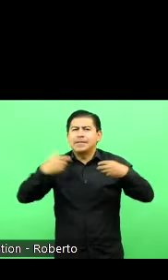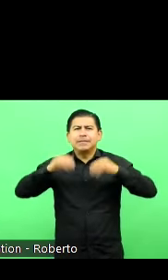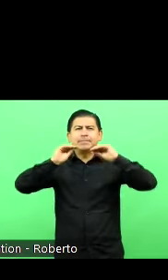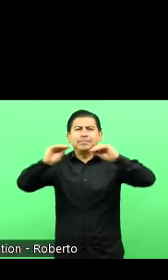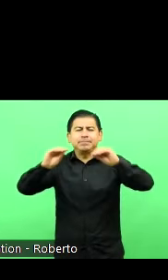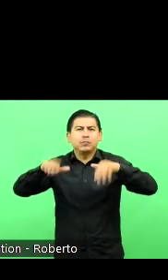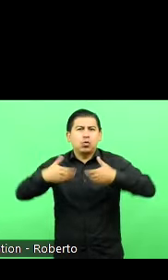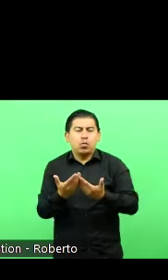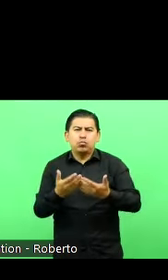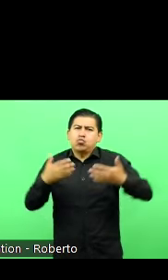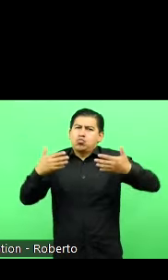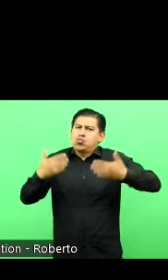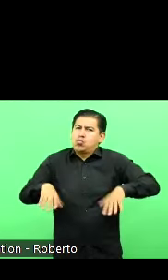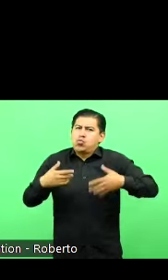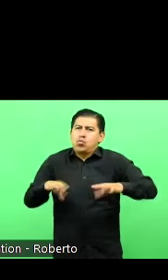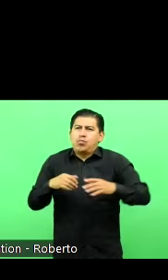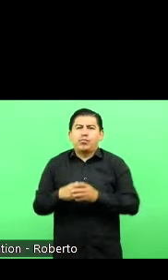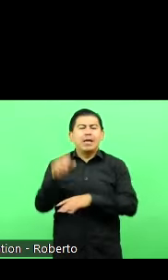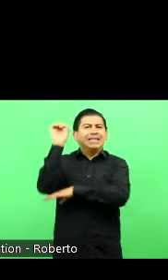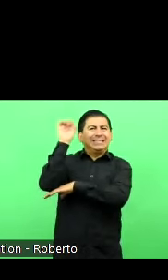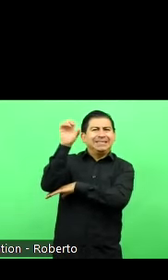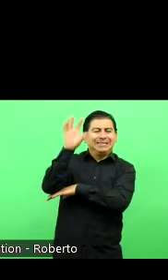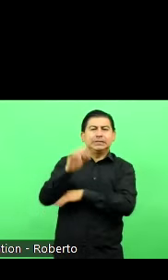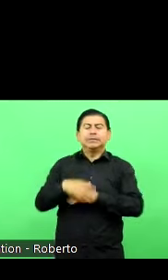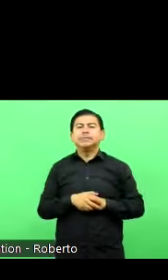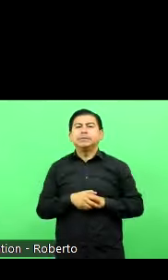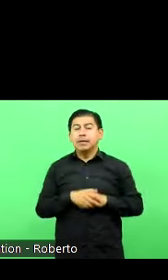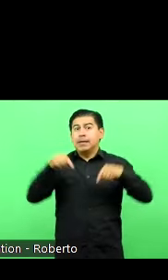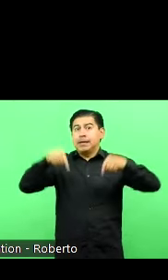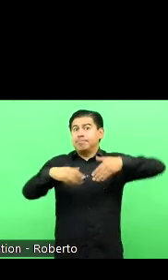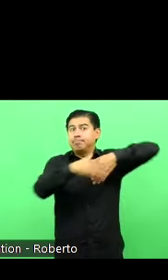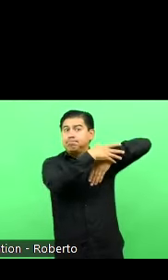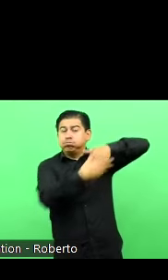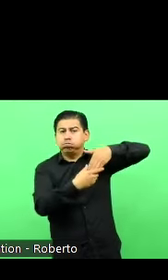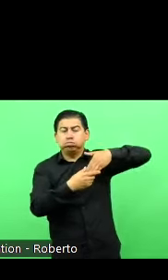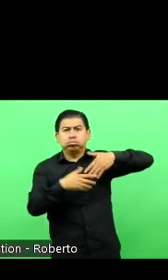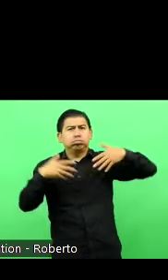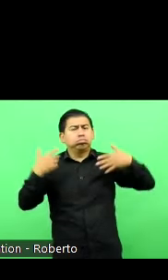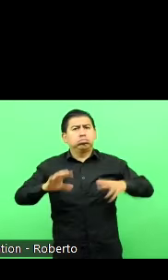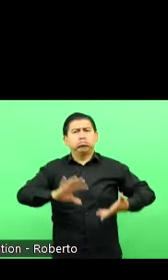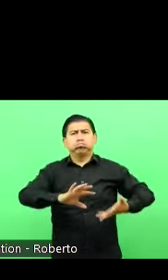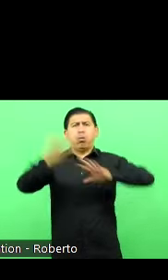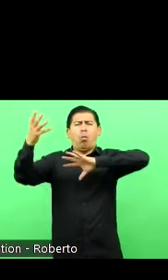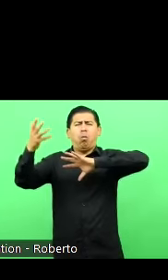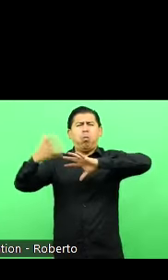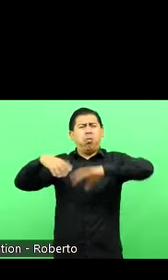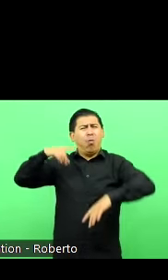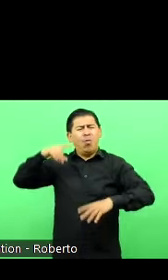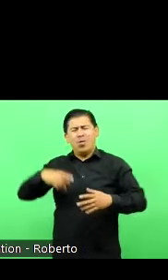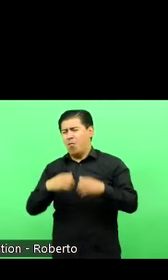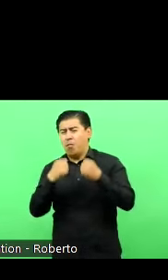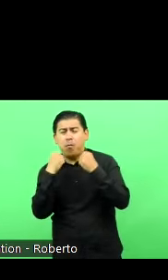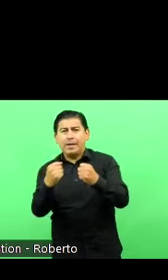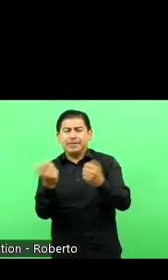faced unprecedented challenges from disasters triggered by natural phenomena, diseases, and human-made